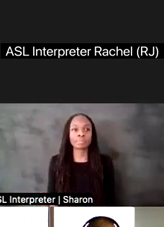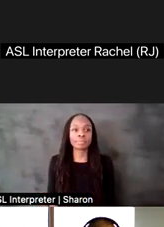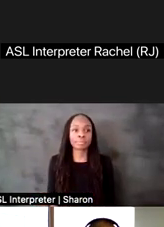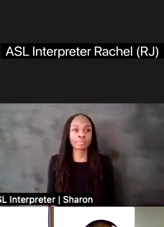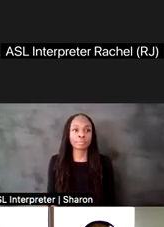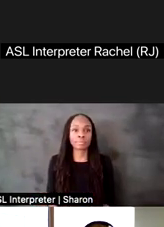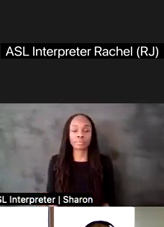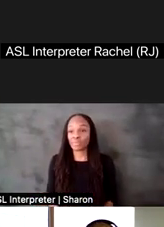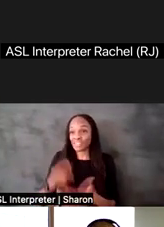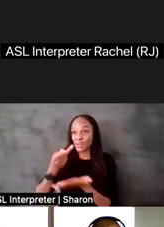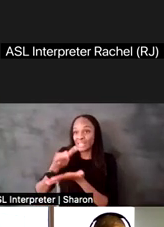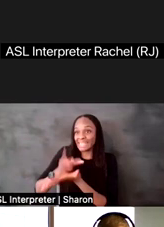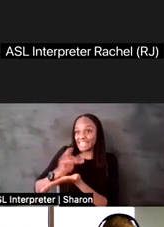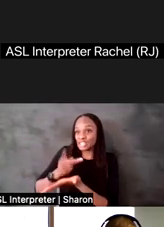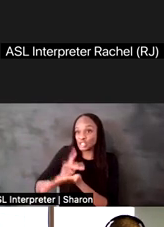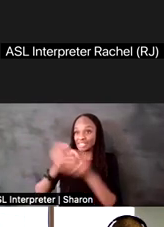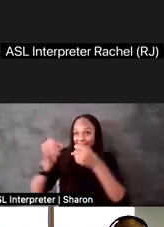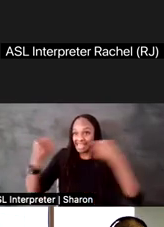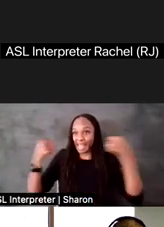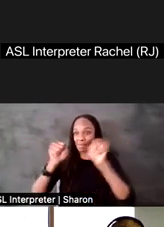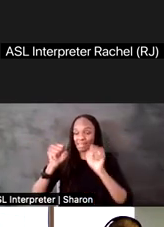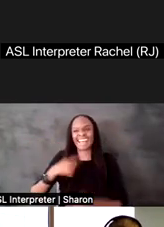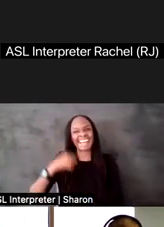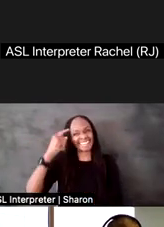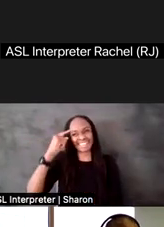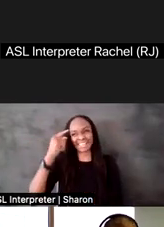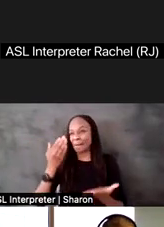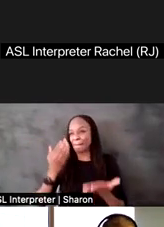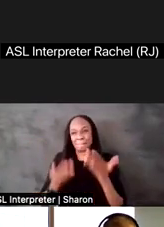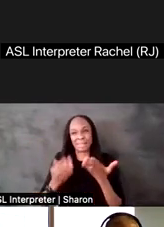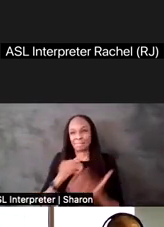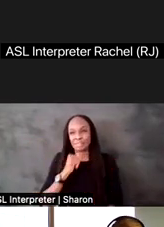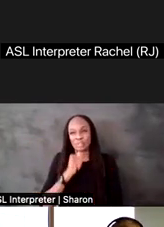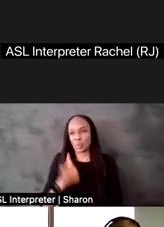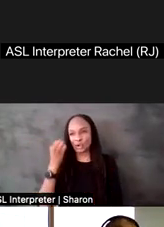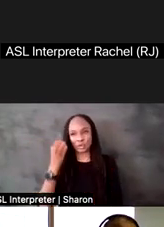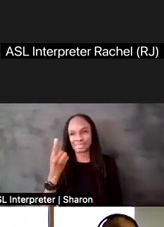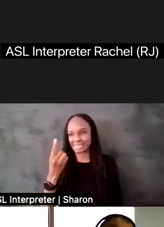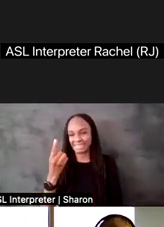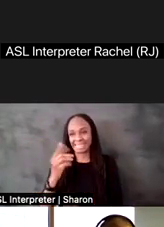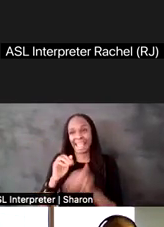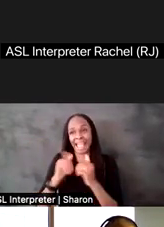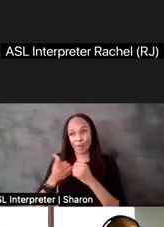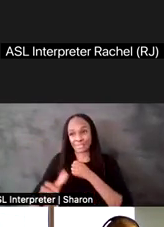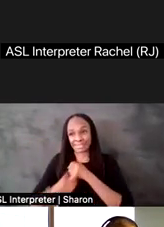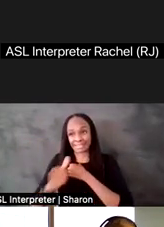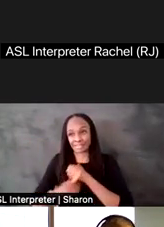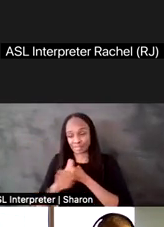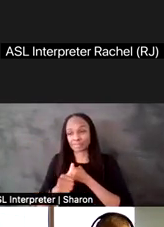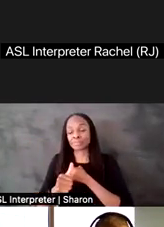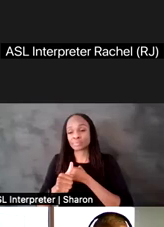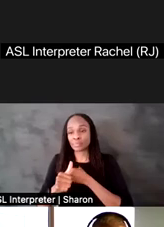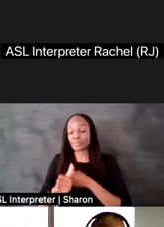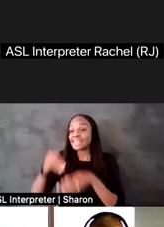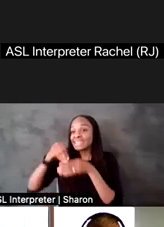And now kitchen cabinets. And here's, I think, where we may not all realize or understand what the hazard is. In the